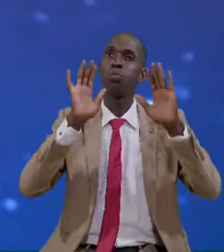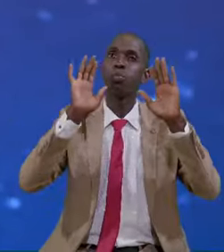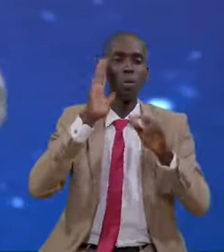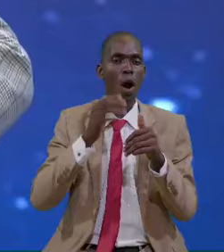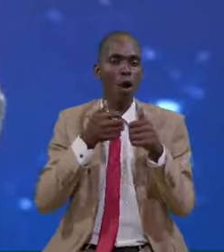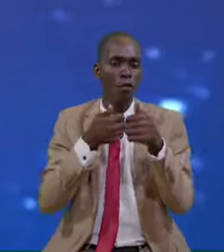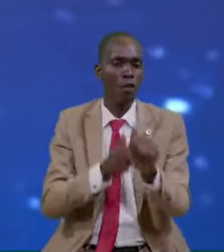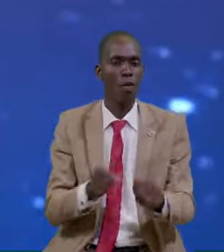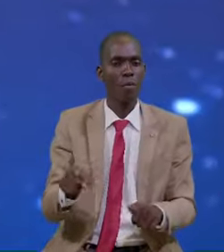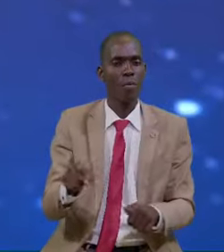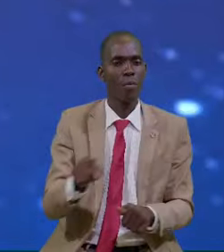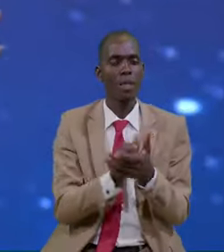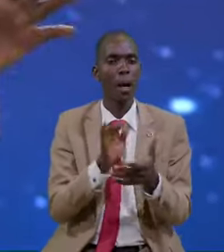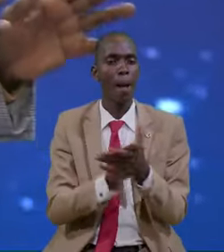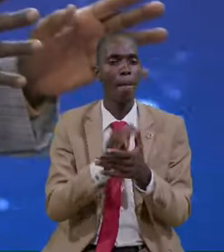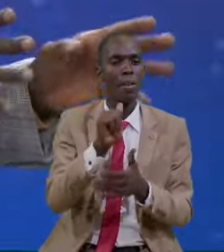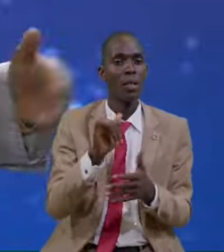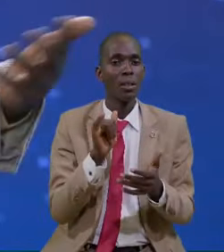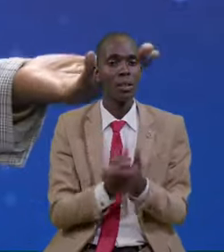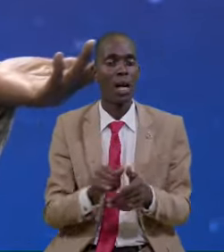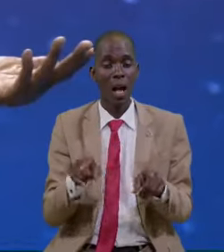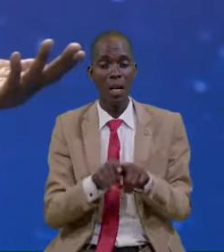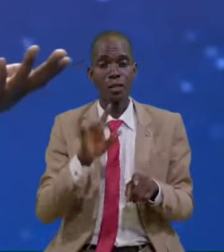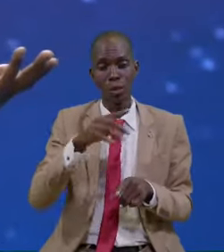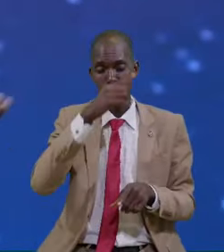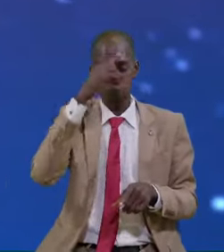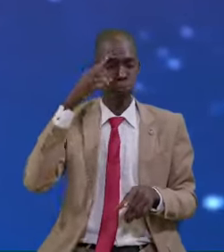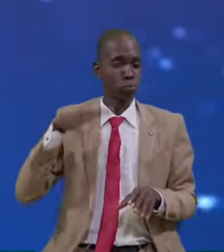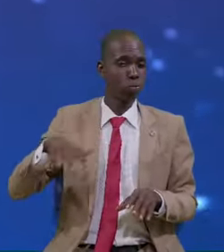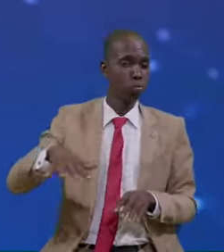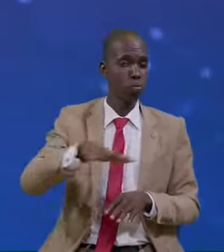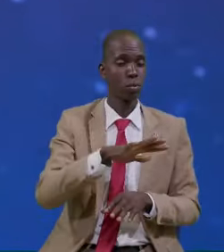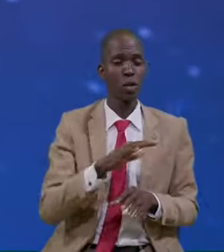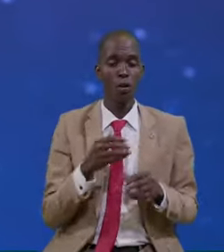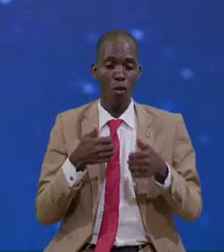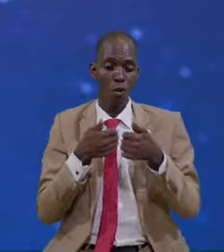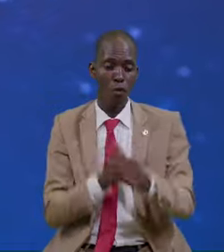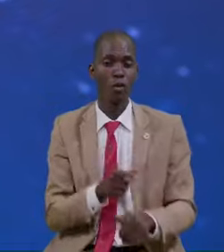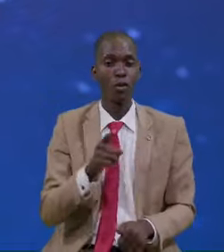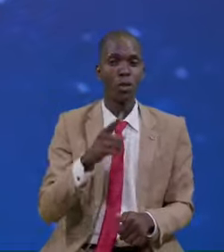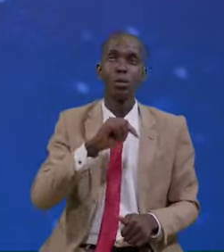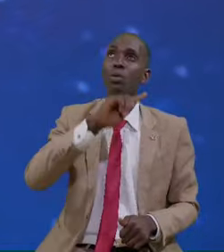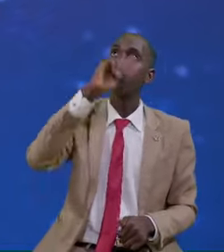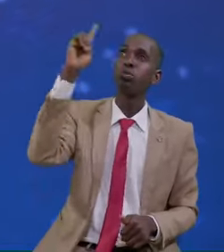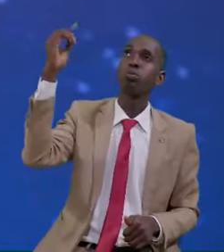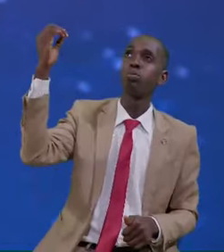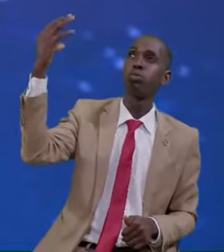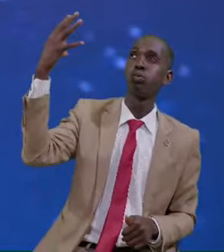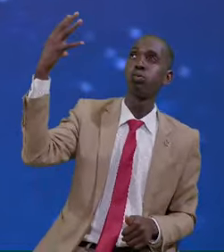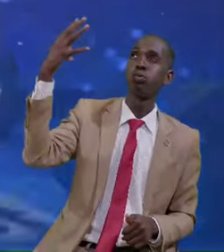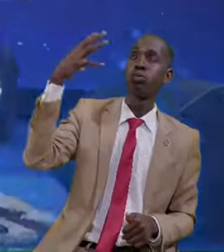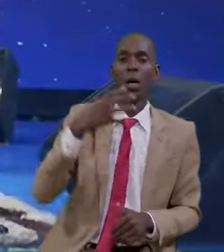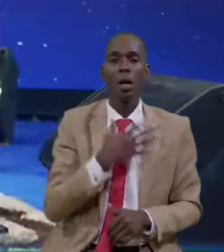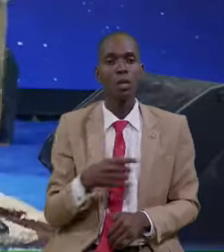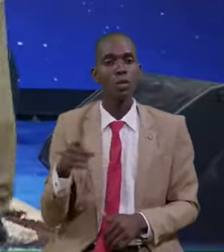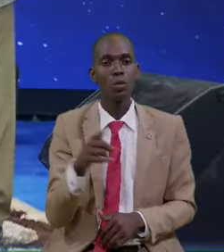that believe, like your shadow follows you. You don't even think about it. The sun is shining and you are walking in the